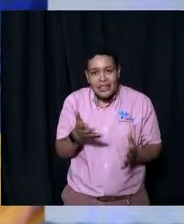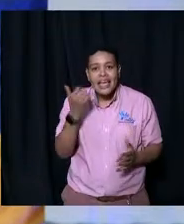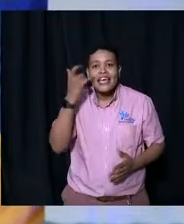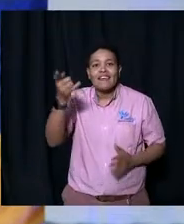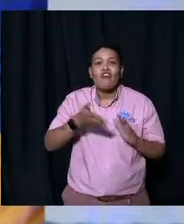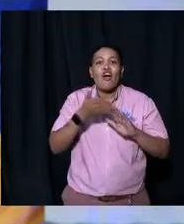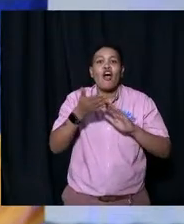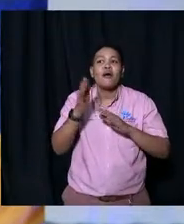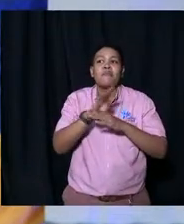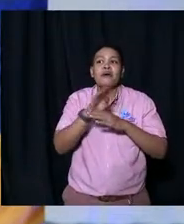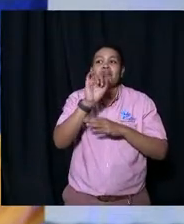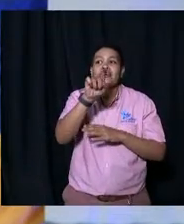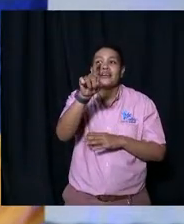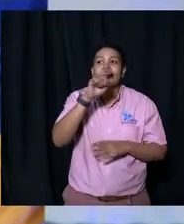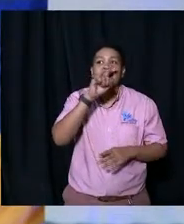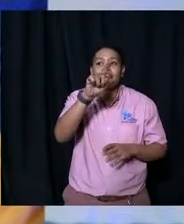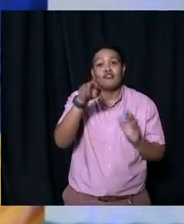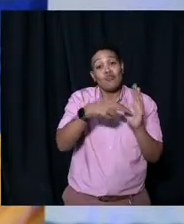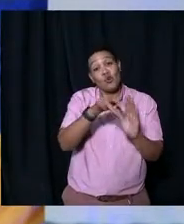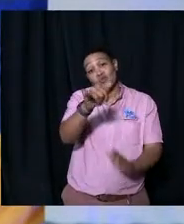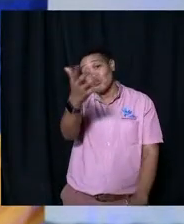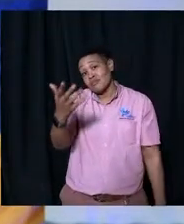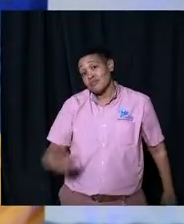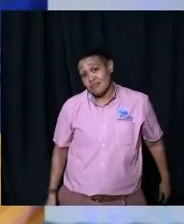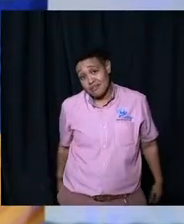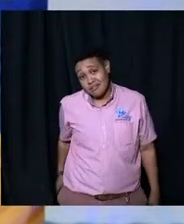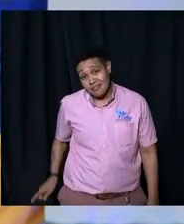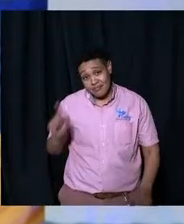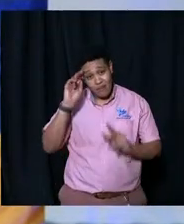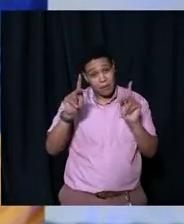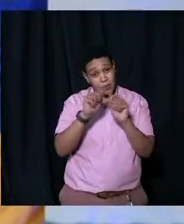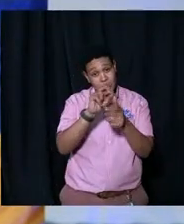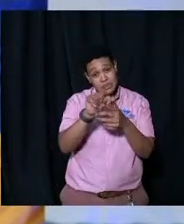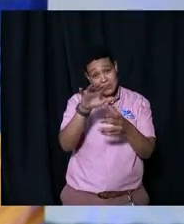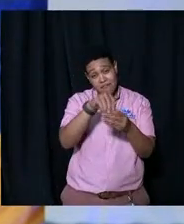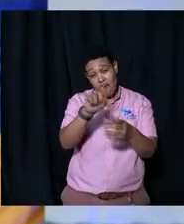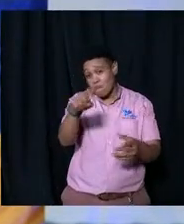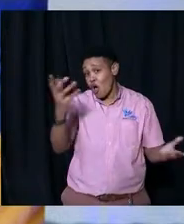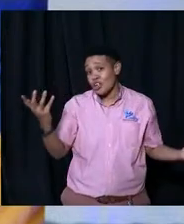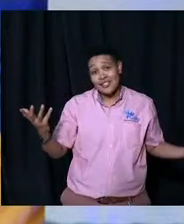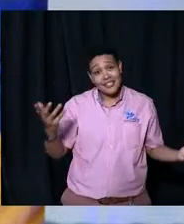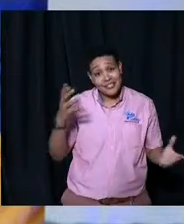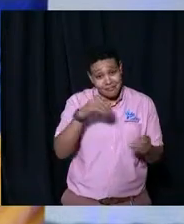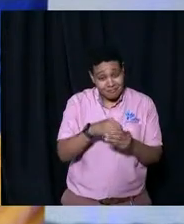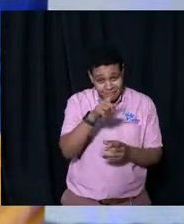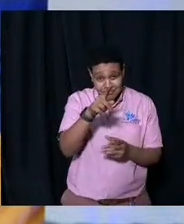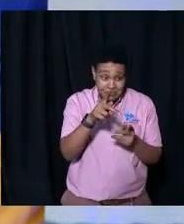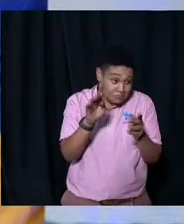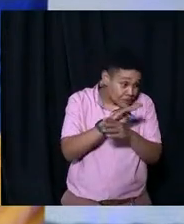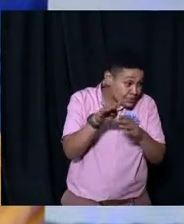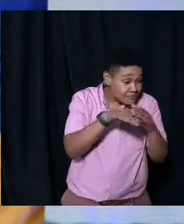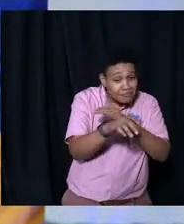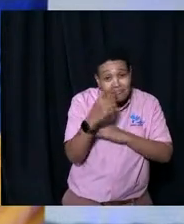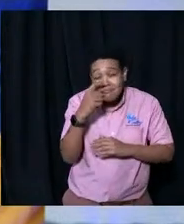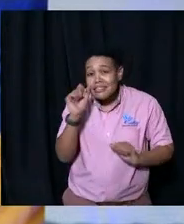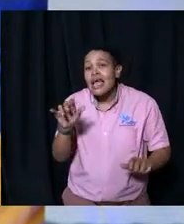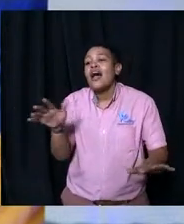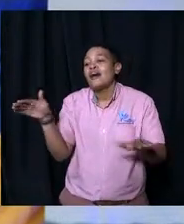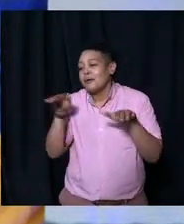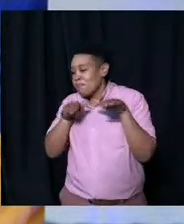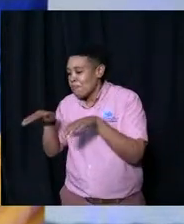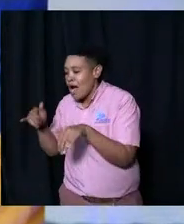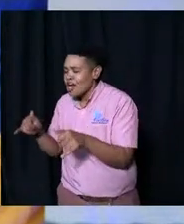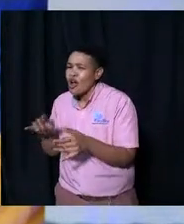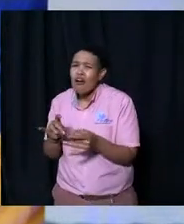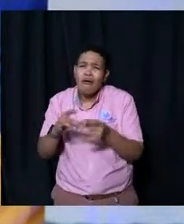operate a business or something like that, you need to play your part for people with disabilities to get into your place. All right, let me go back here now. It's